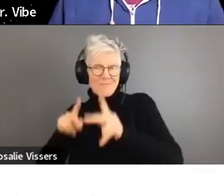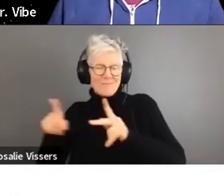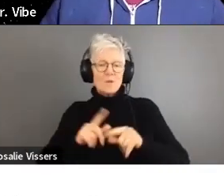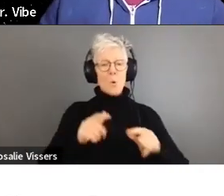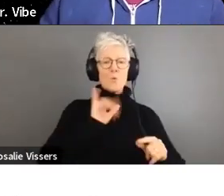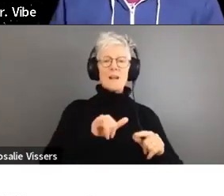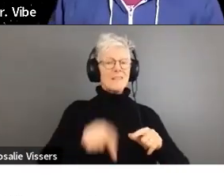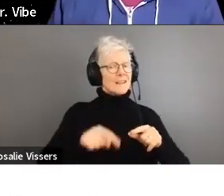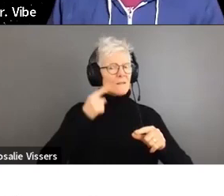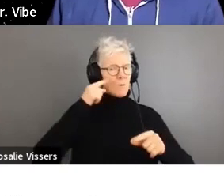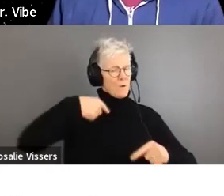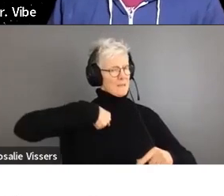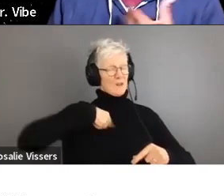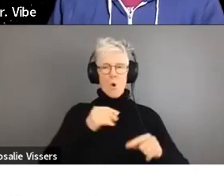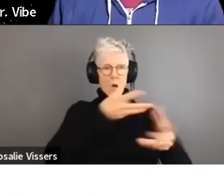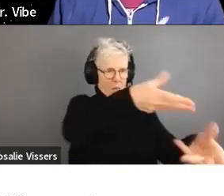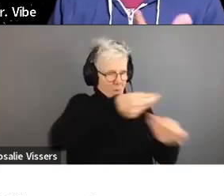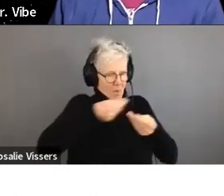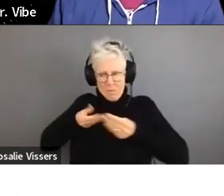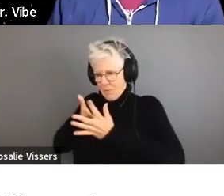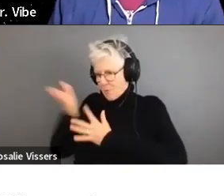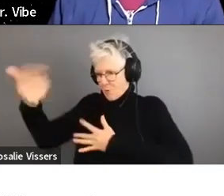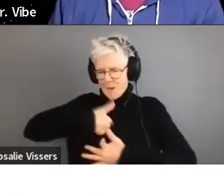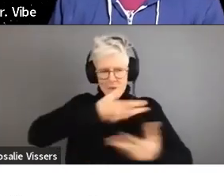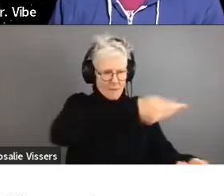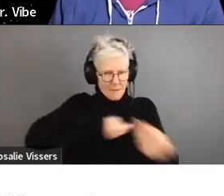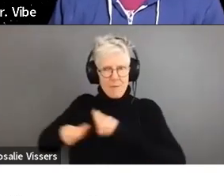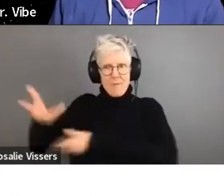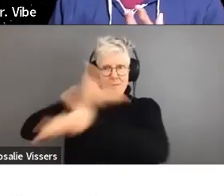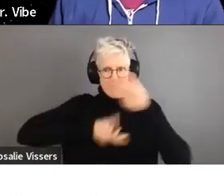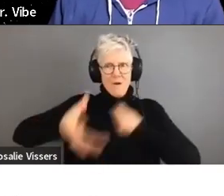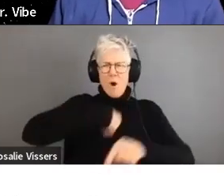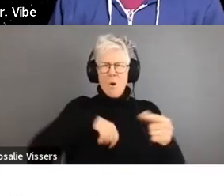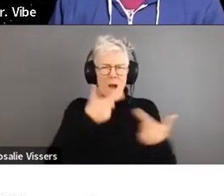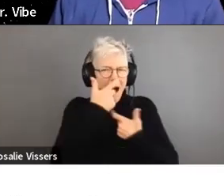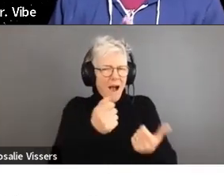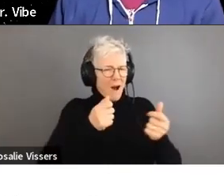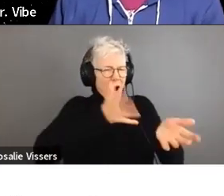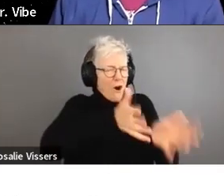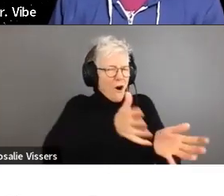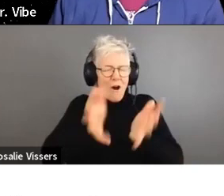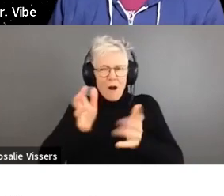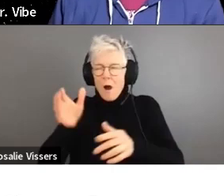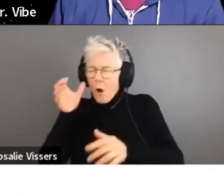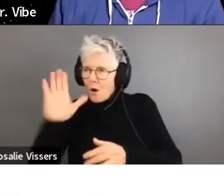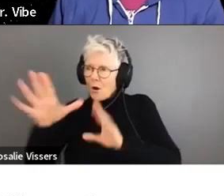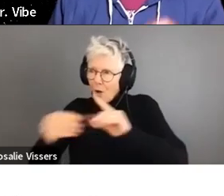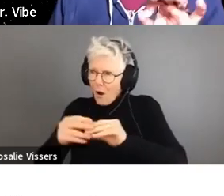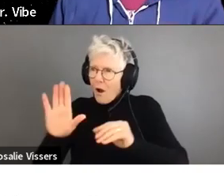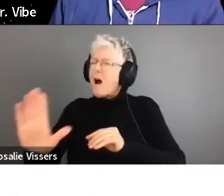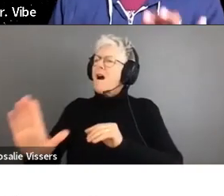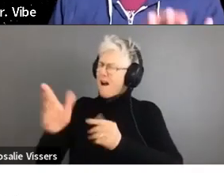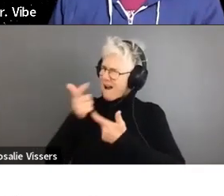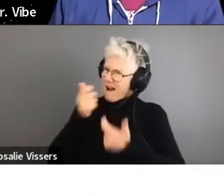for myself. I do it through me, and always finding out interesting conversations, just hearing someone's journey, and